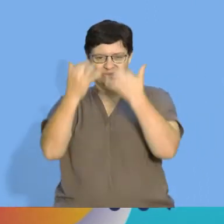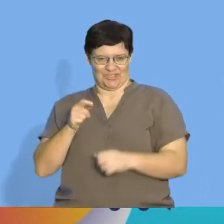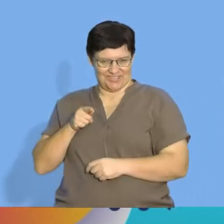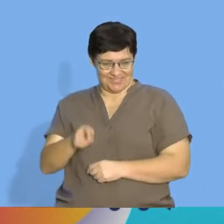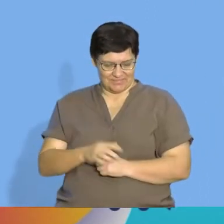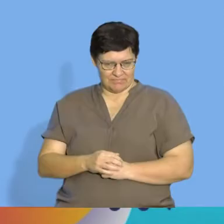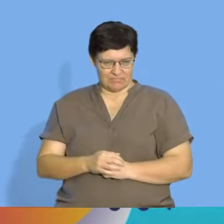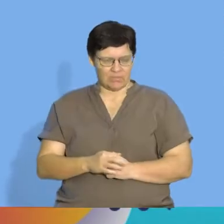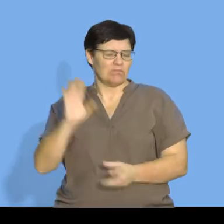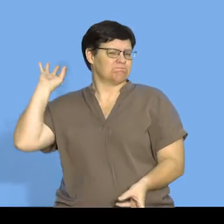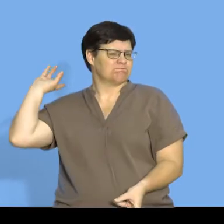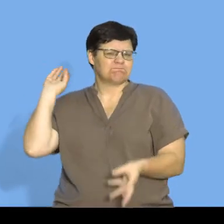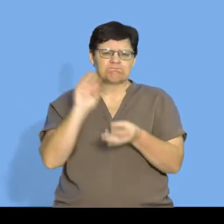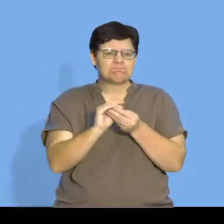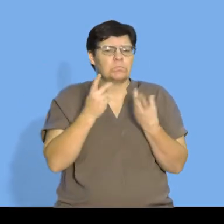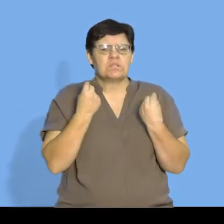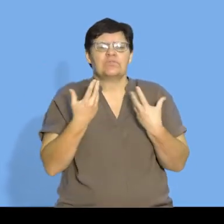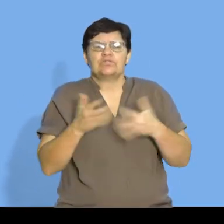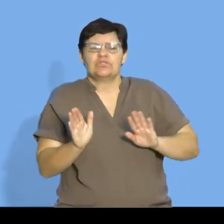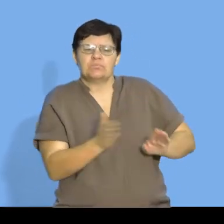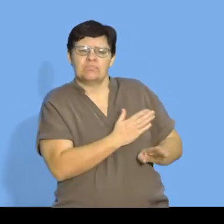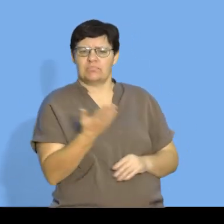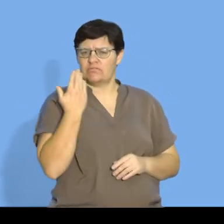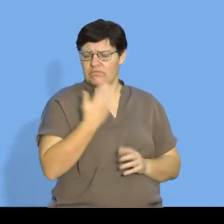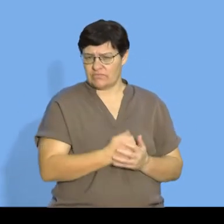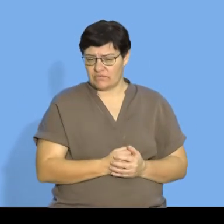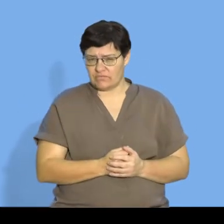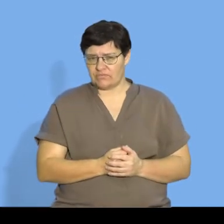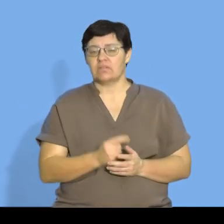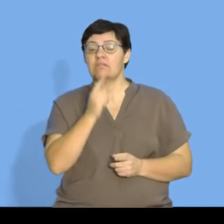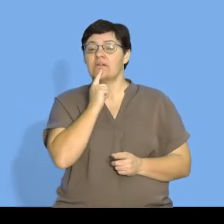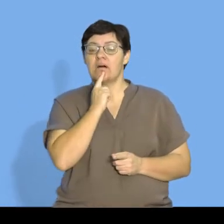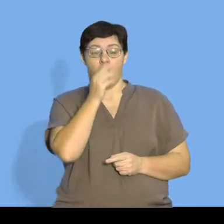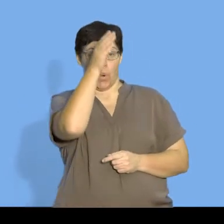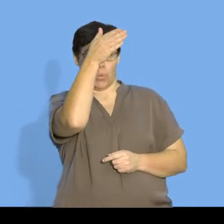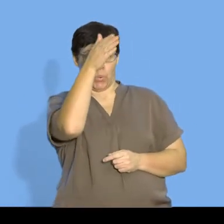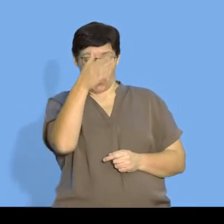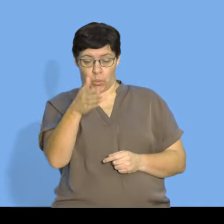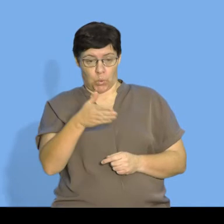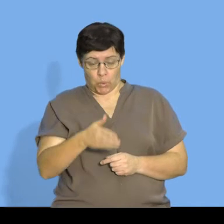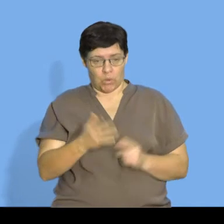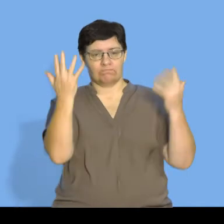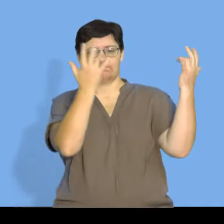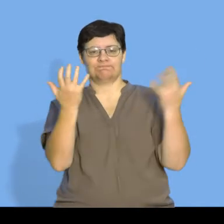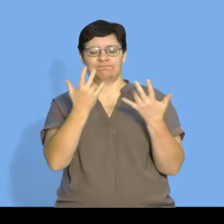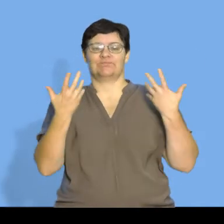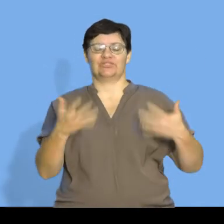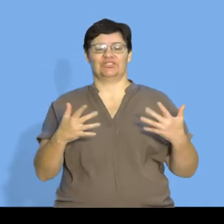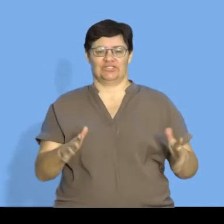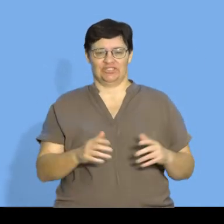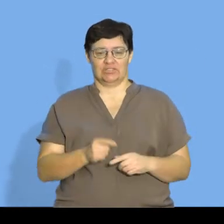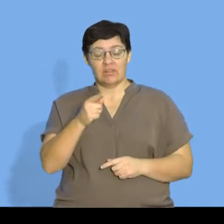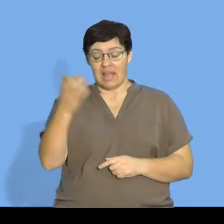you a quick recap of what we were doing, we were calculating the missing figures, And there's the missing figure that we needed